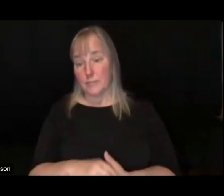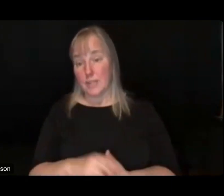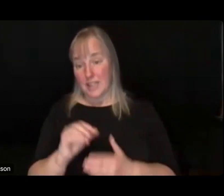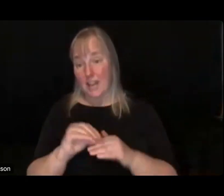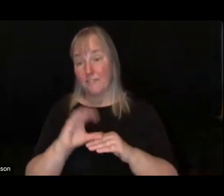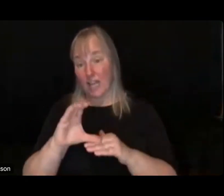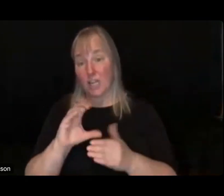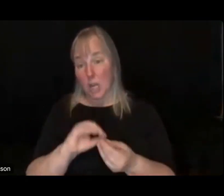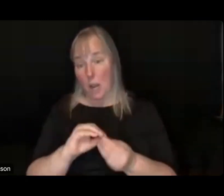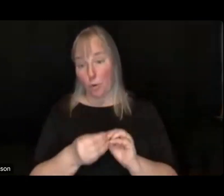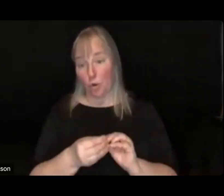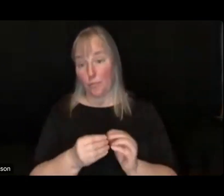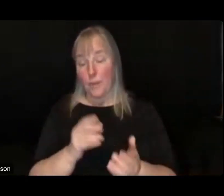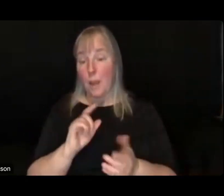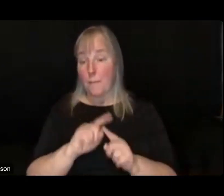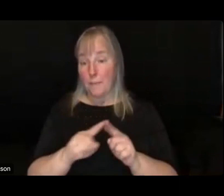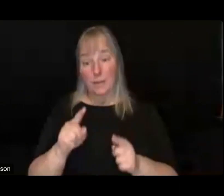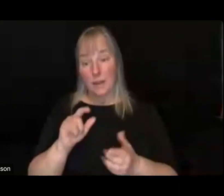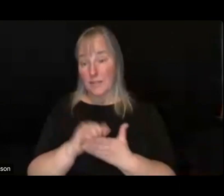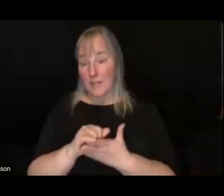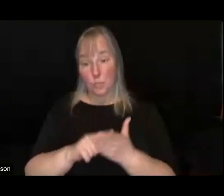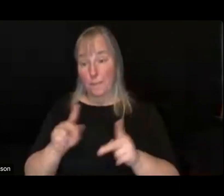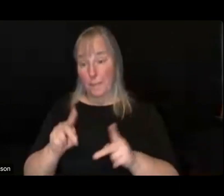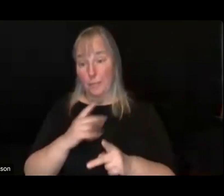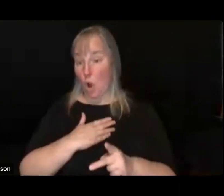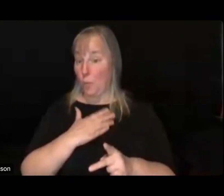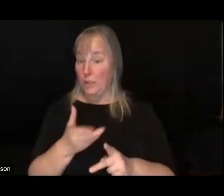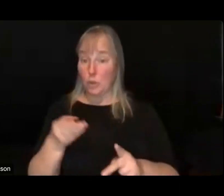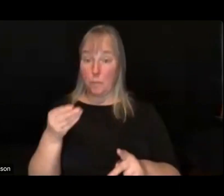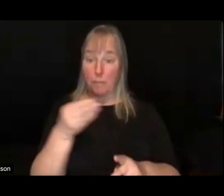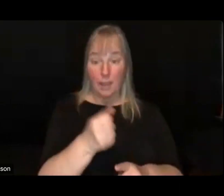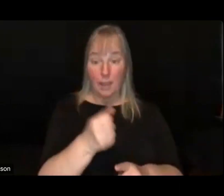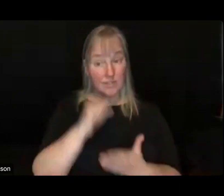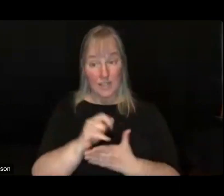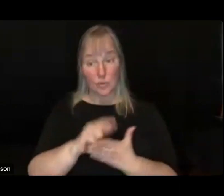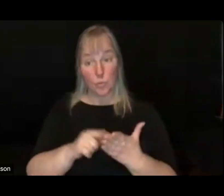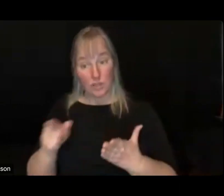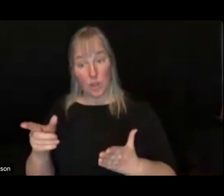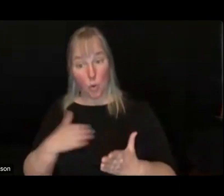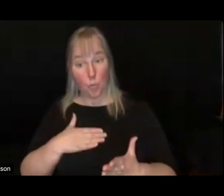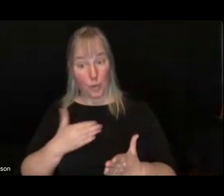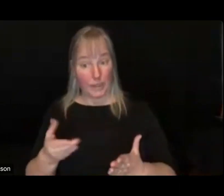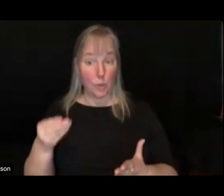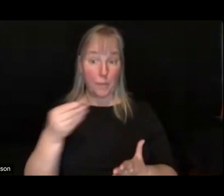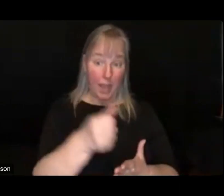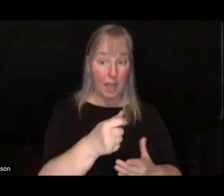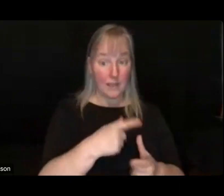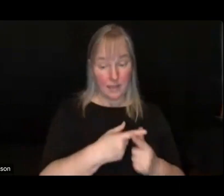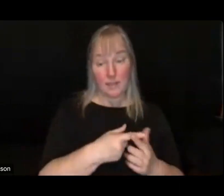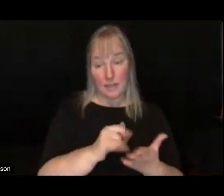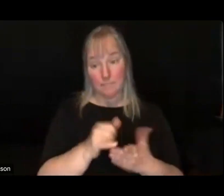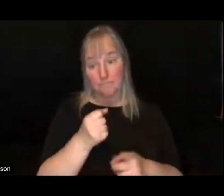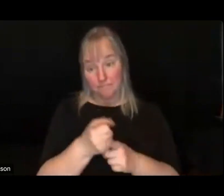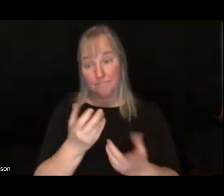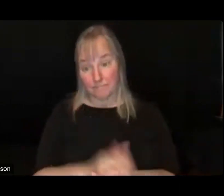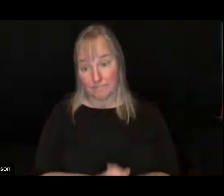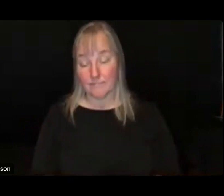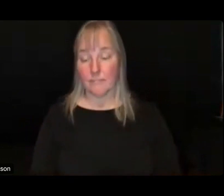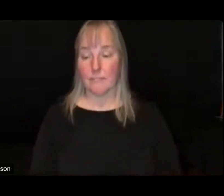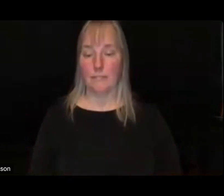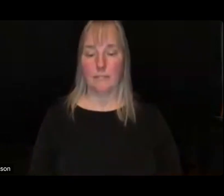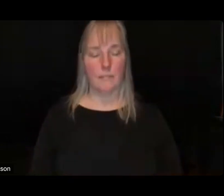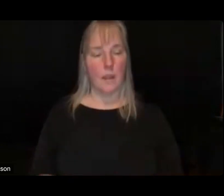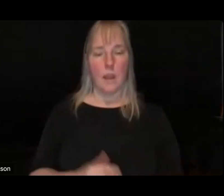But that's what people are willing to pay. So if that's what they're willing to pay, that's. But I want to make sure that